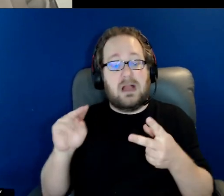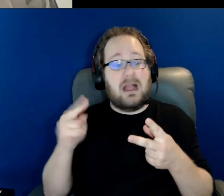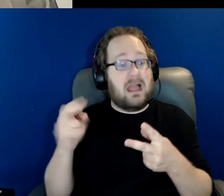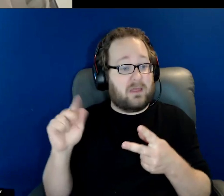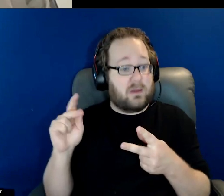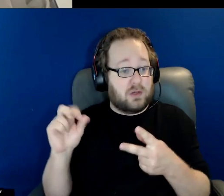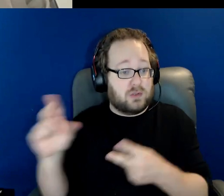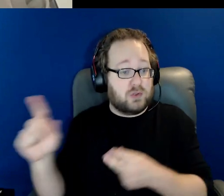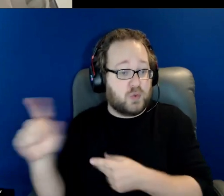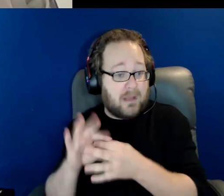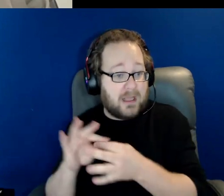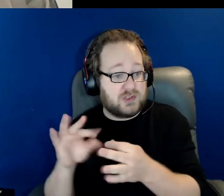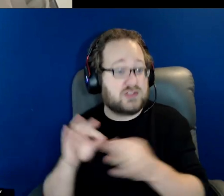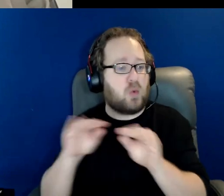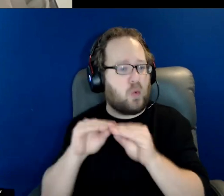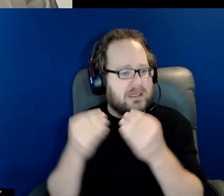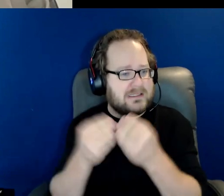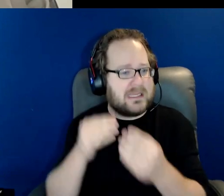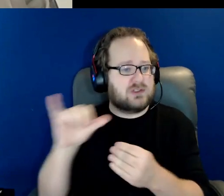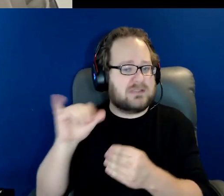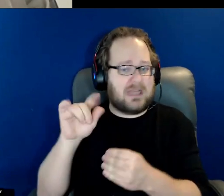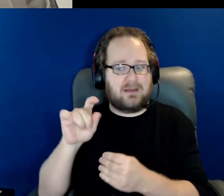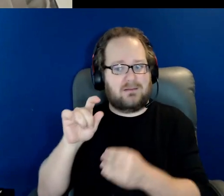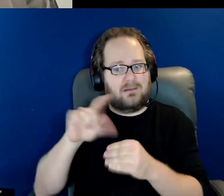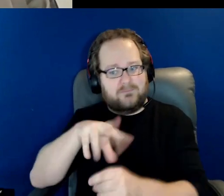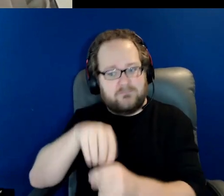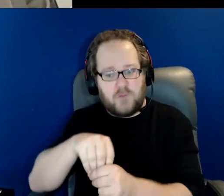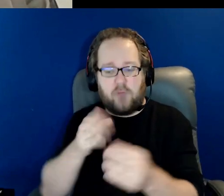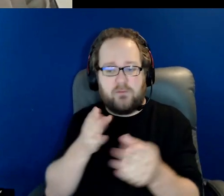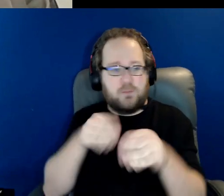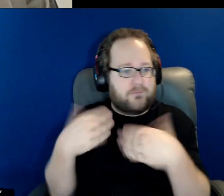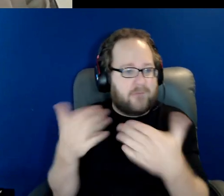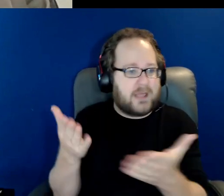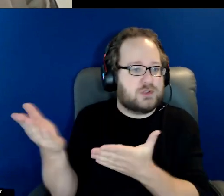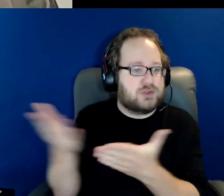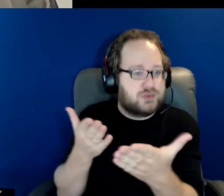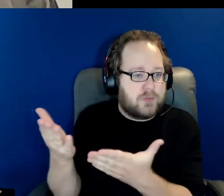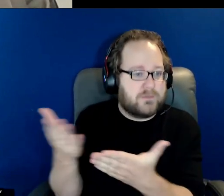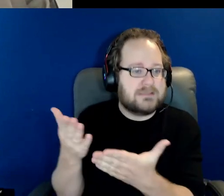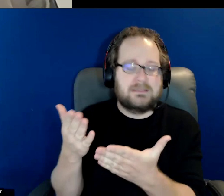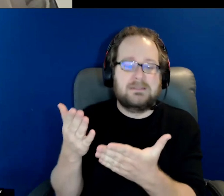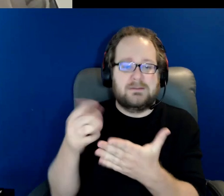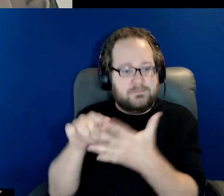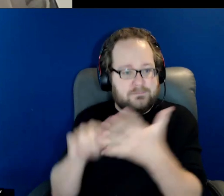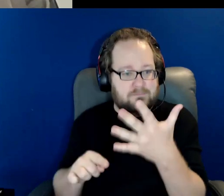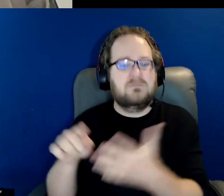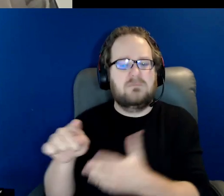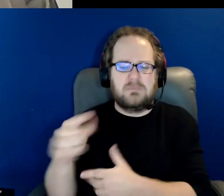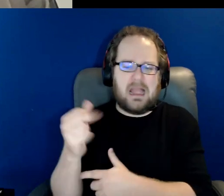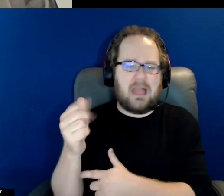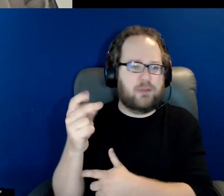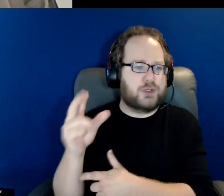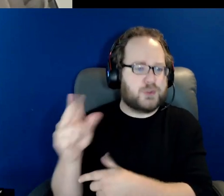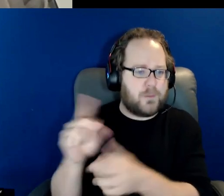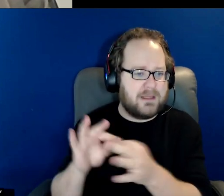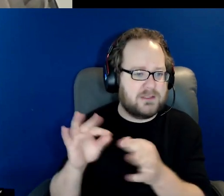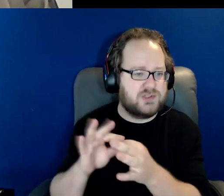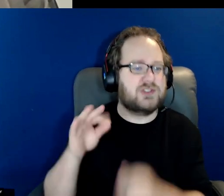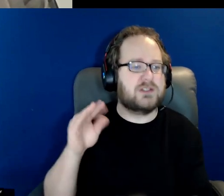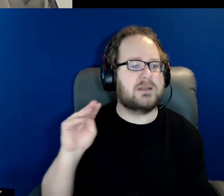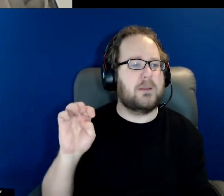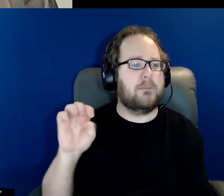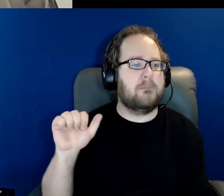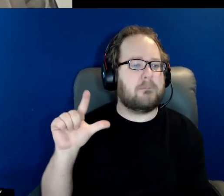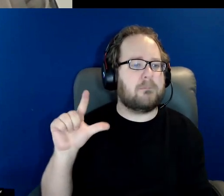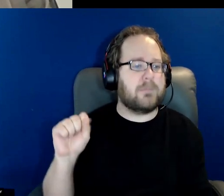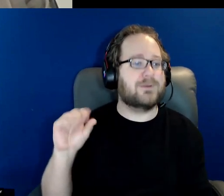is someone who is going into someone's home to provide that service or support. They have a way to be checked in on in